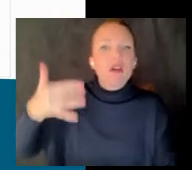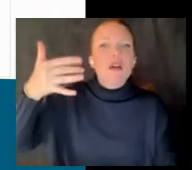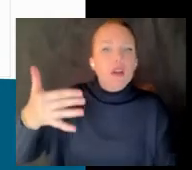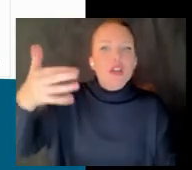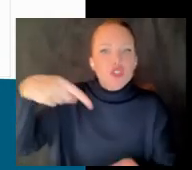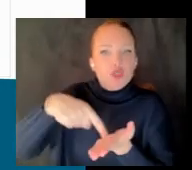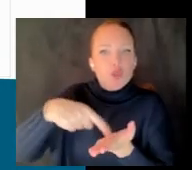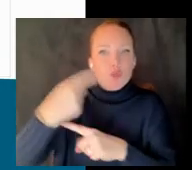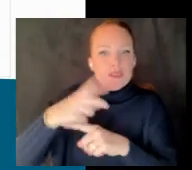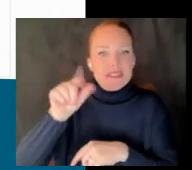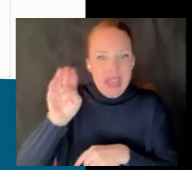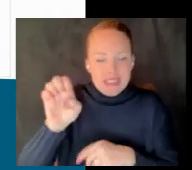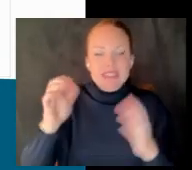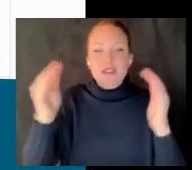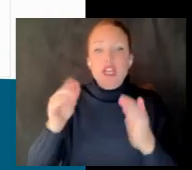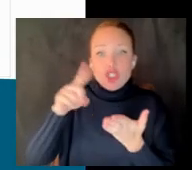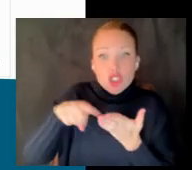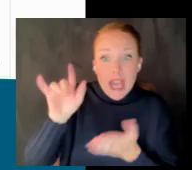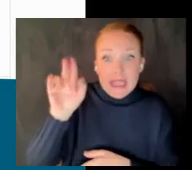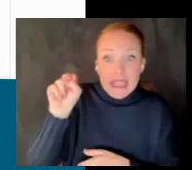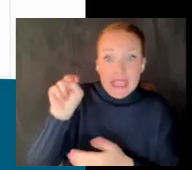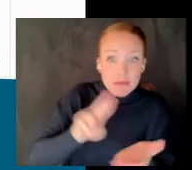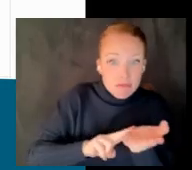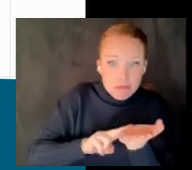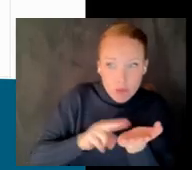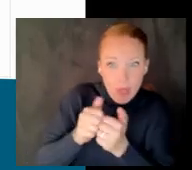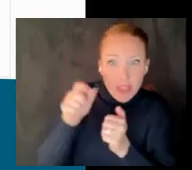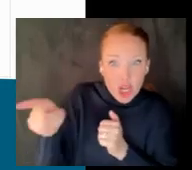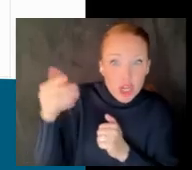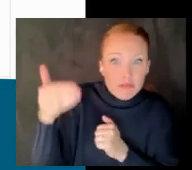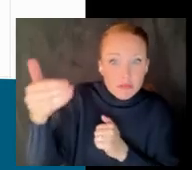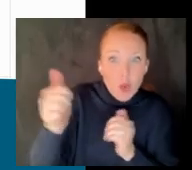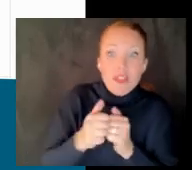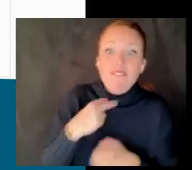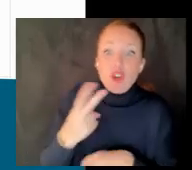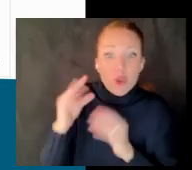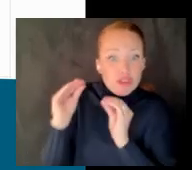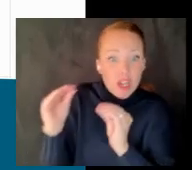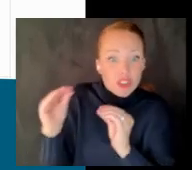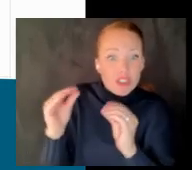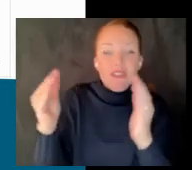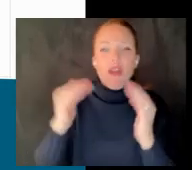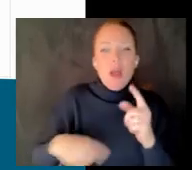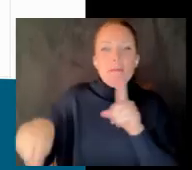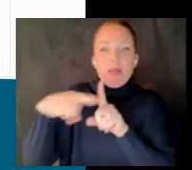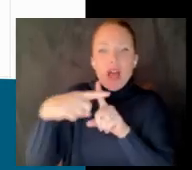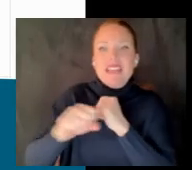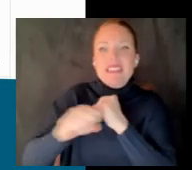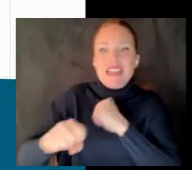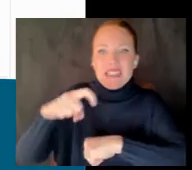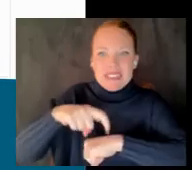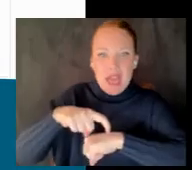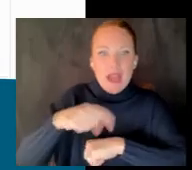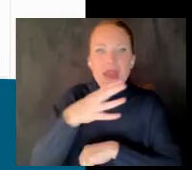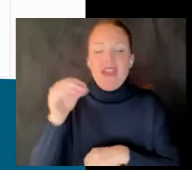instructions, extended time up to 50% on written assignments, breaks during